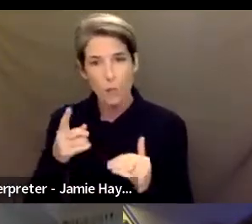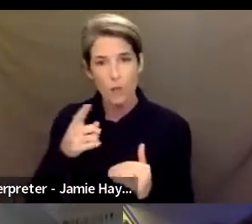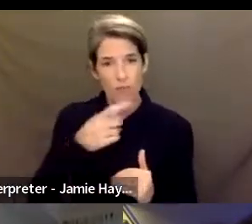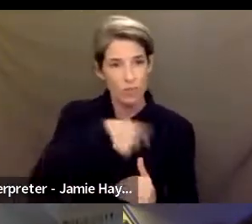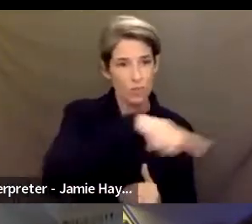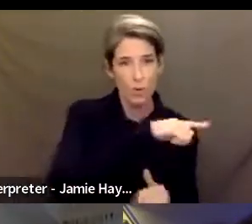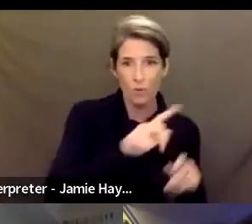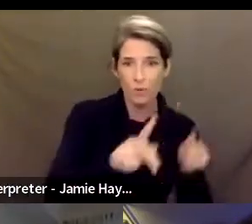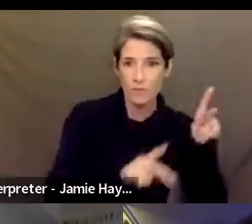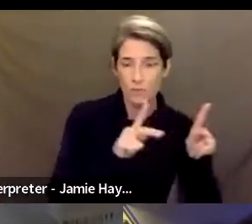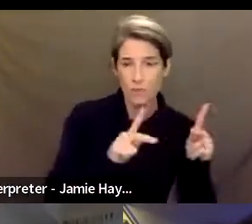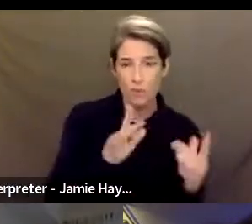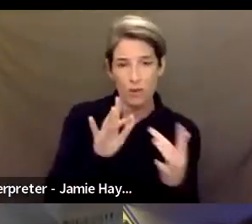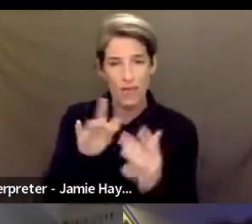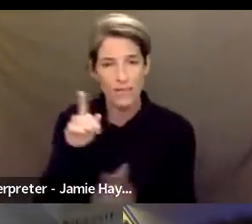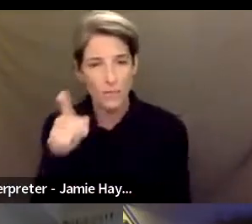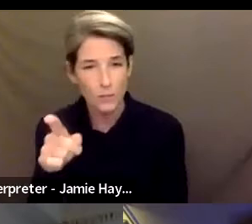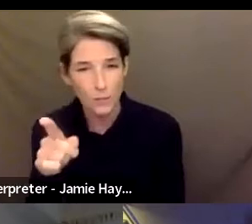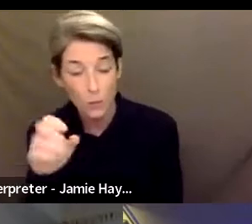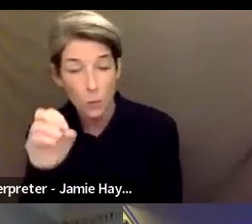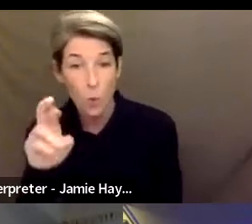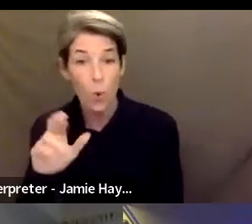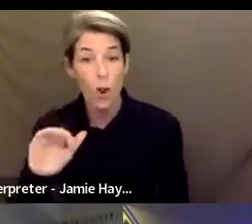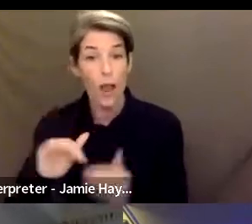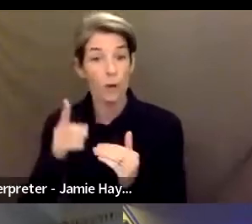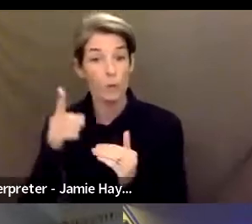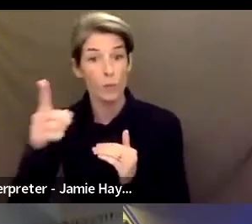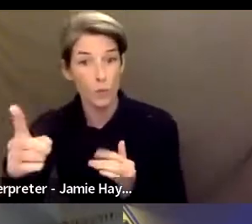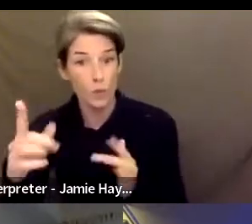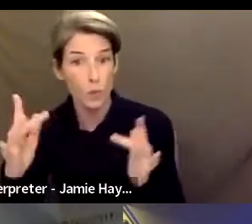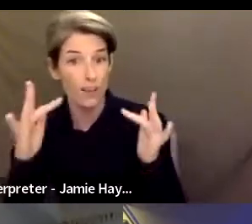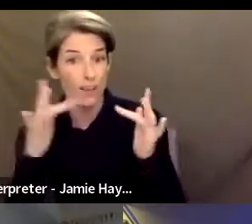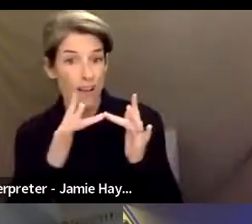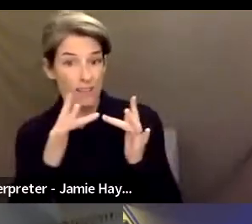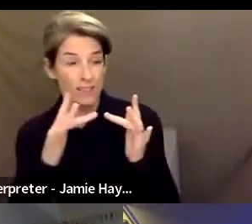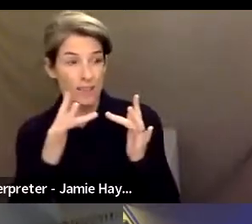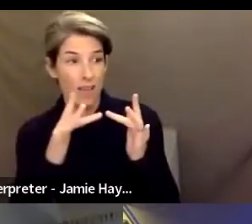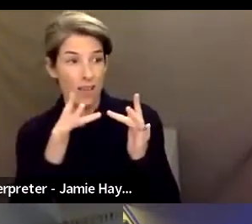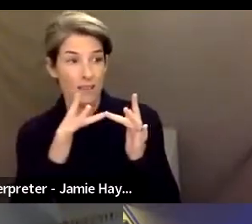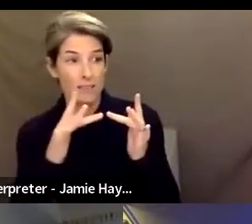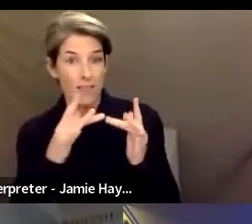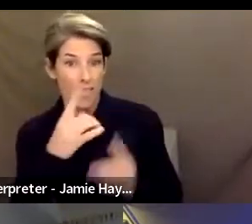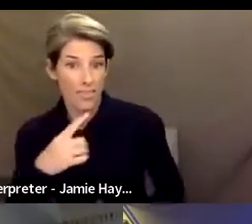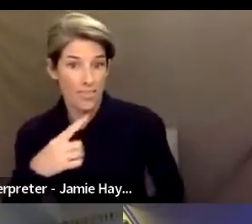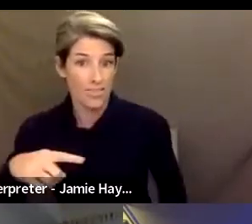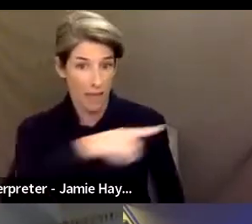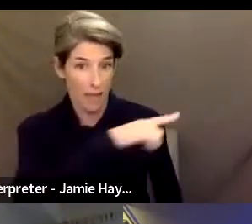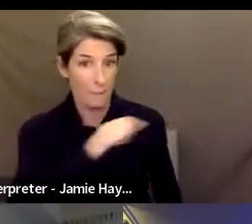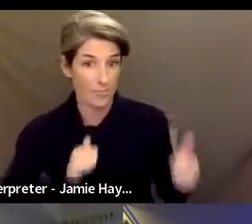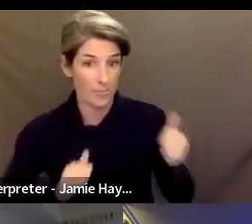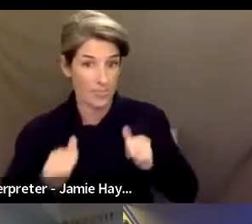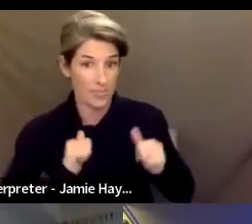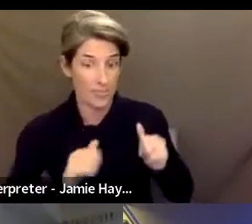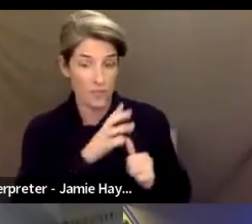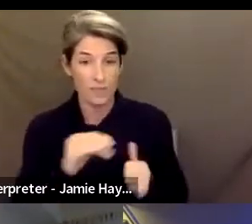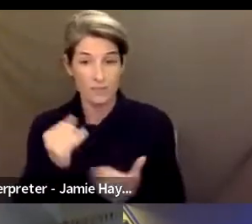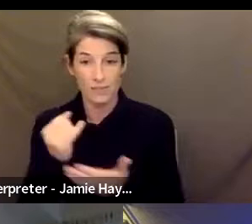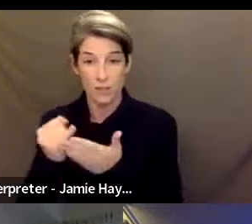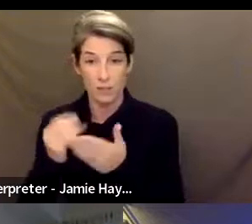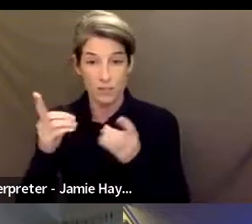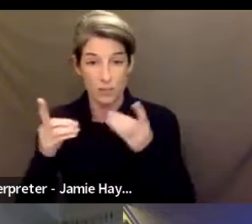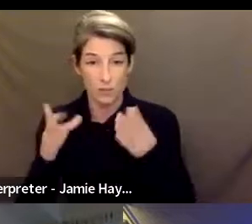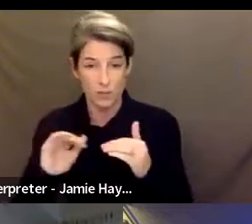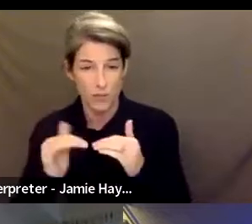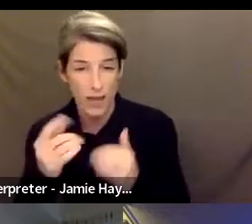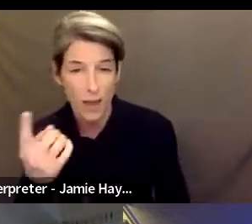with someone like you, or how do you go about getting in contact with theaters and artistic directors?